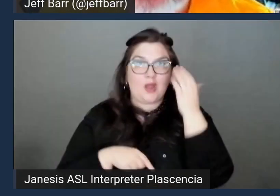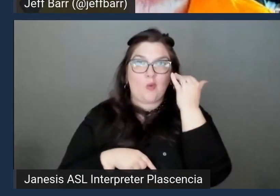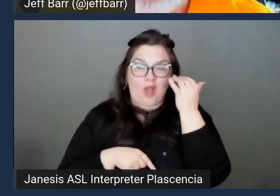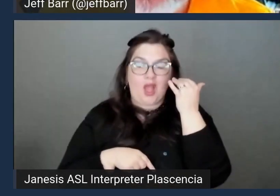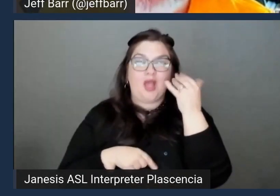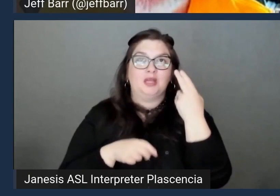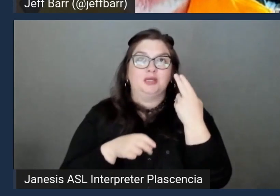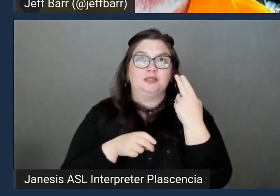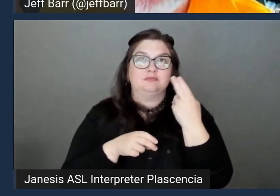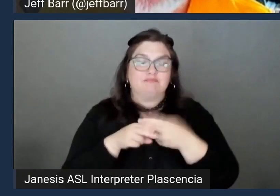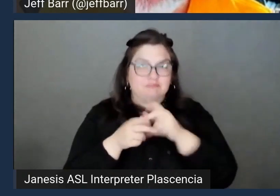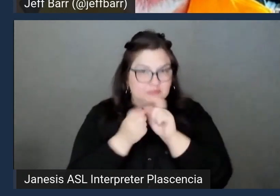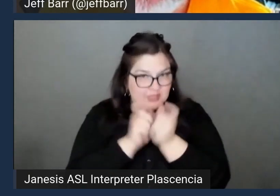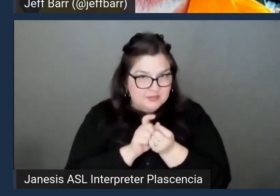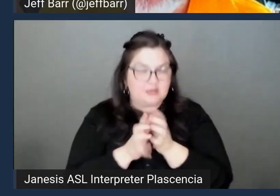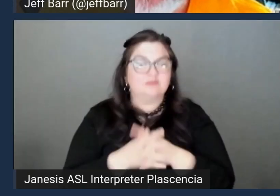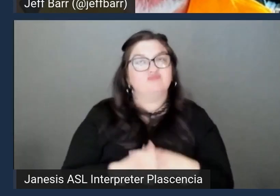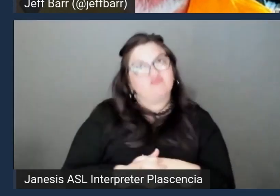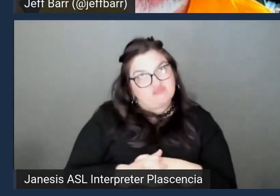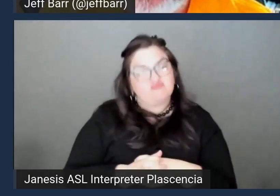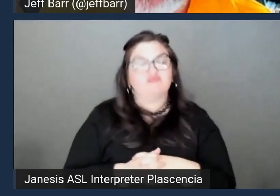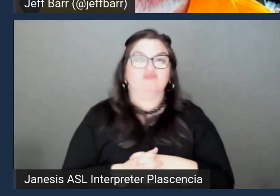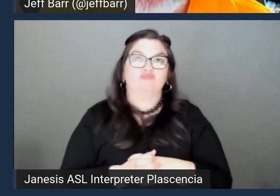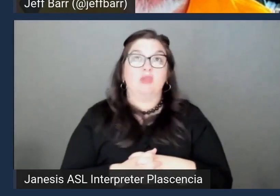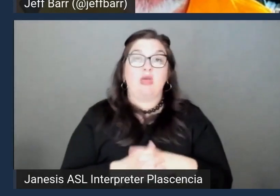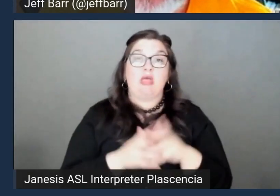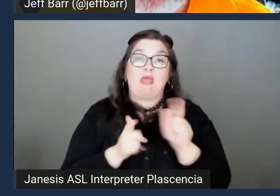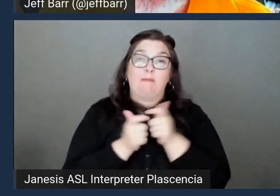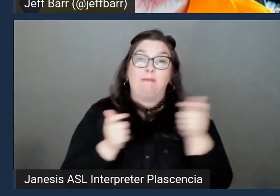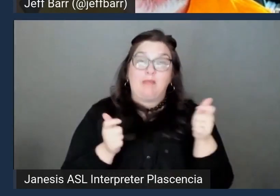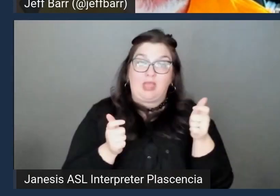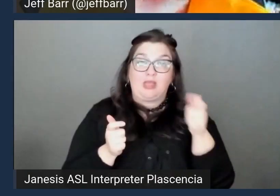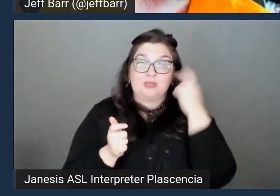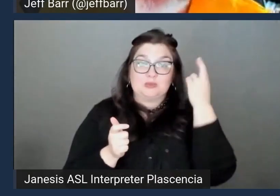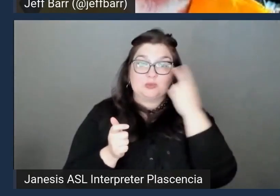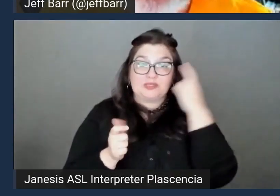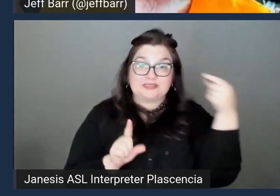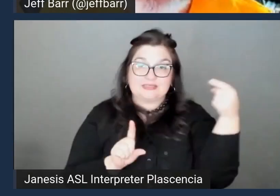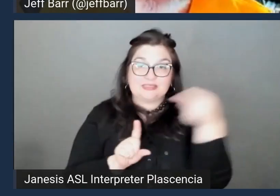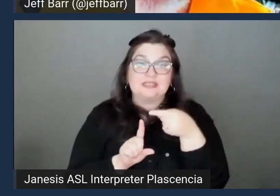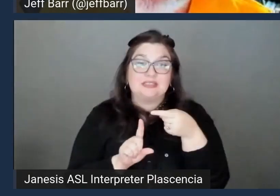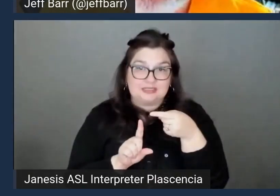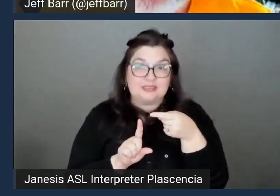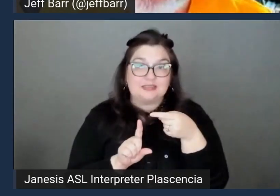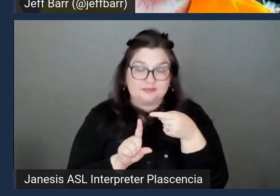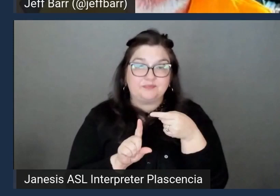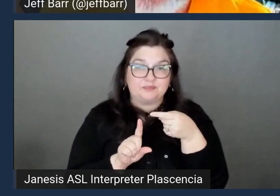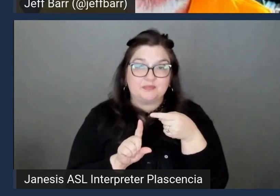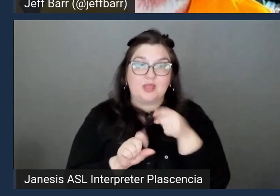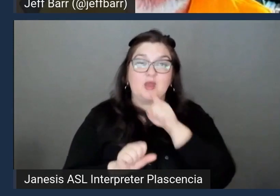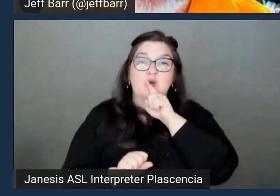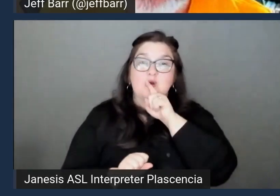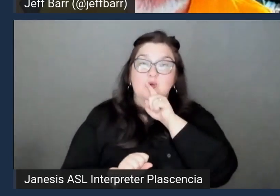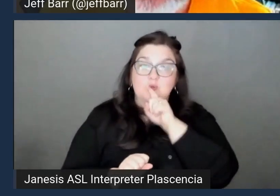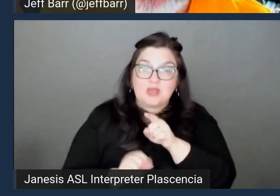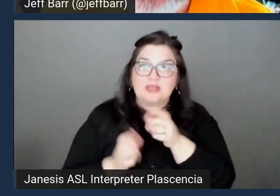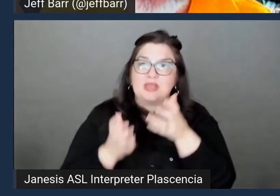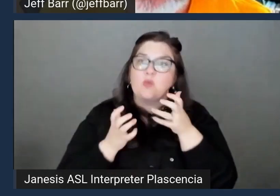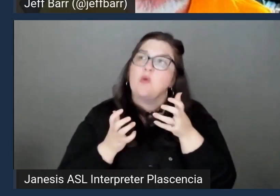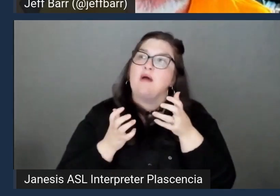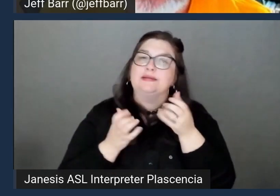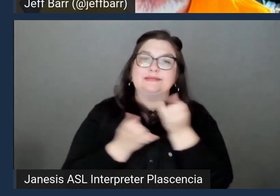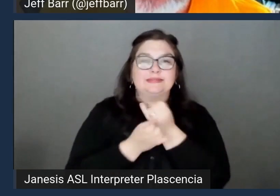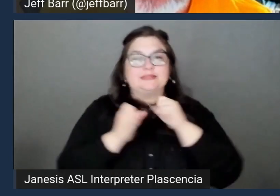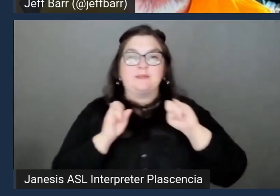Well, the biggest reason is because we really wanted to have an identity independent of